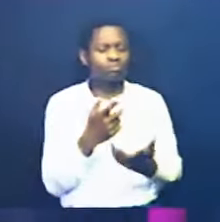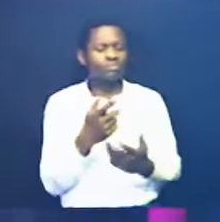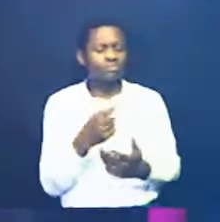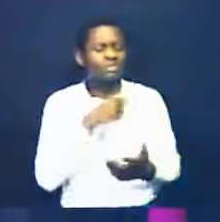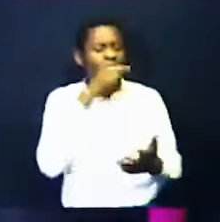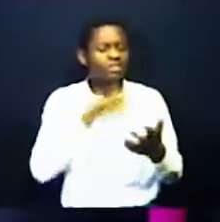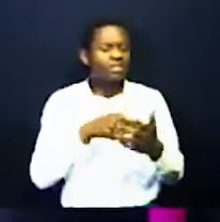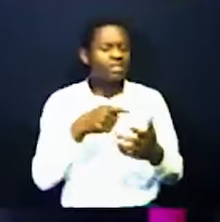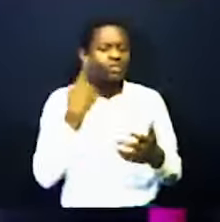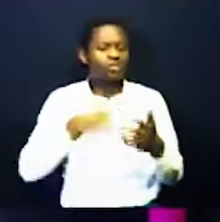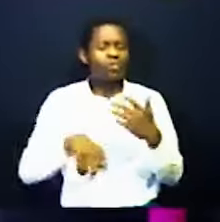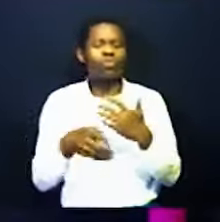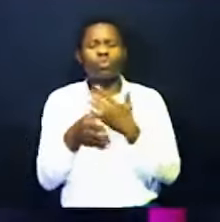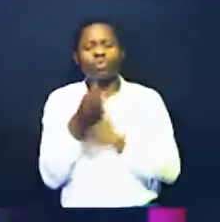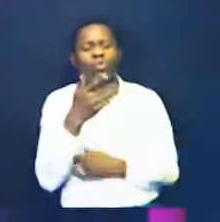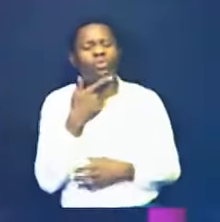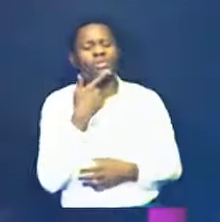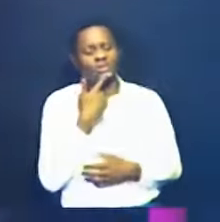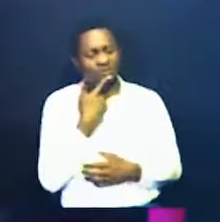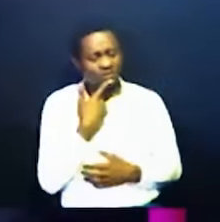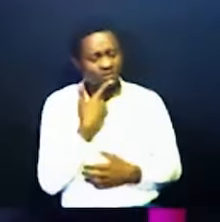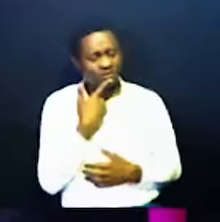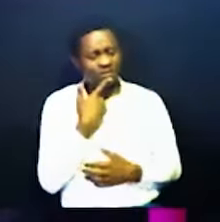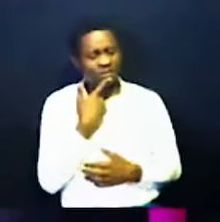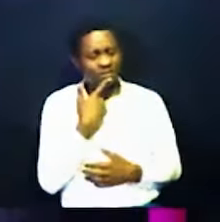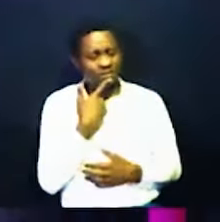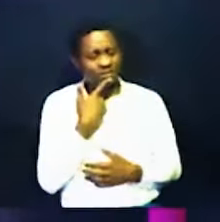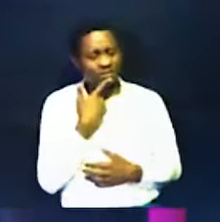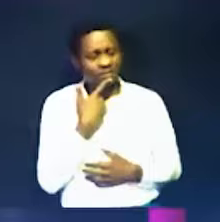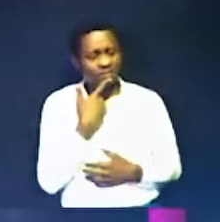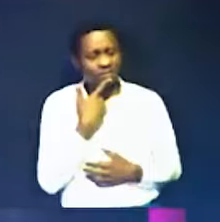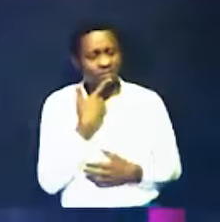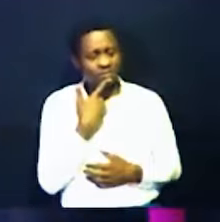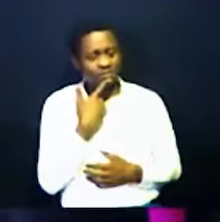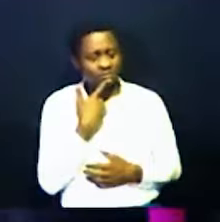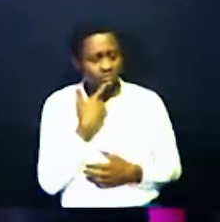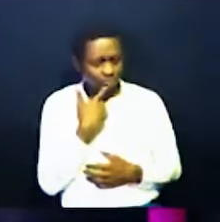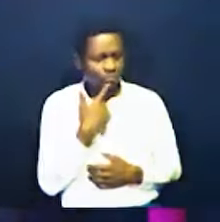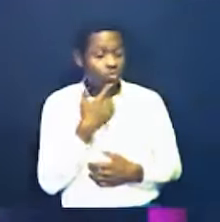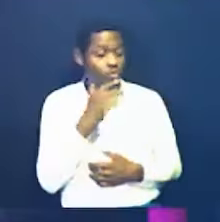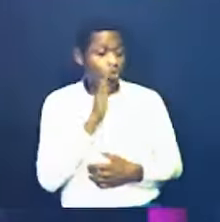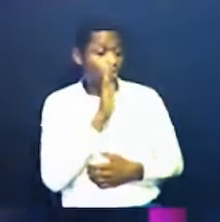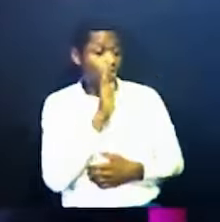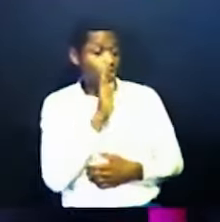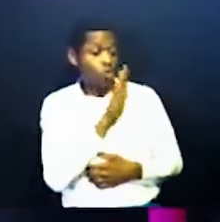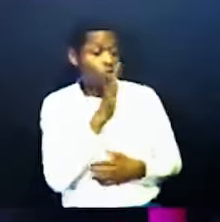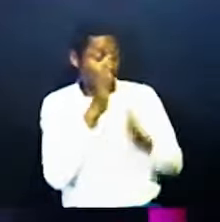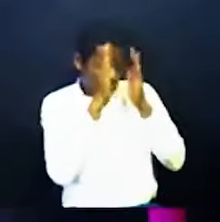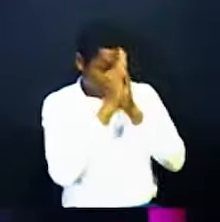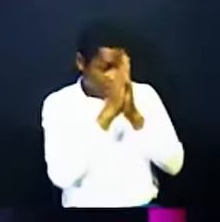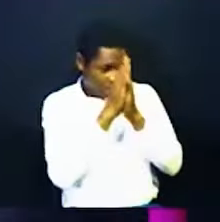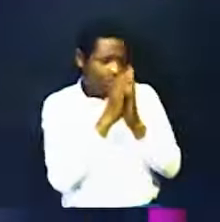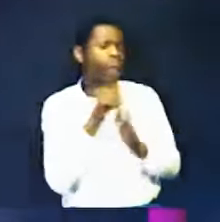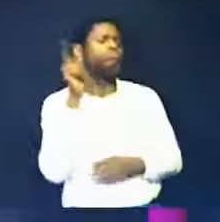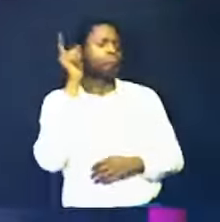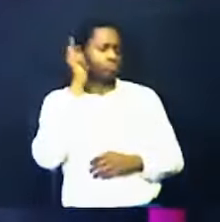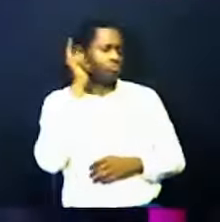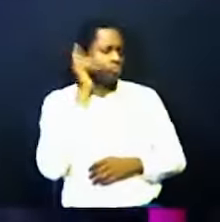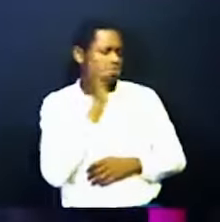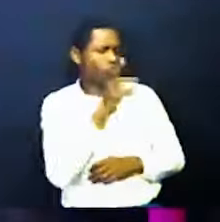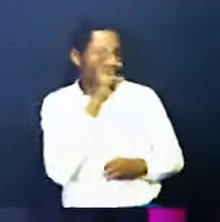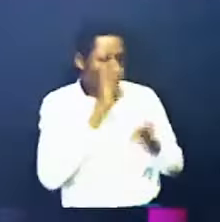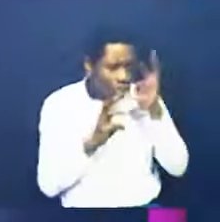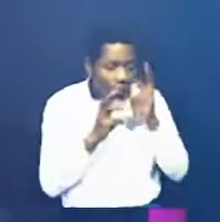your fathers, your father David, says. I have heard your prayer. I have seen your